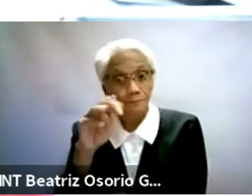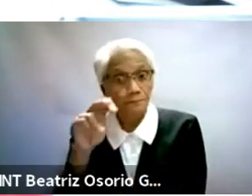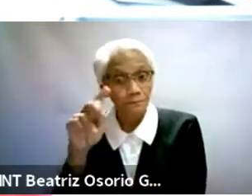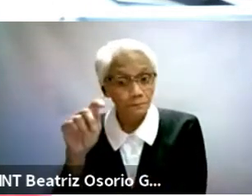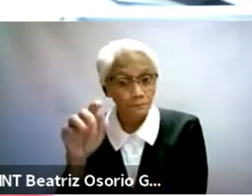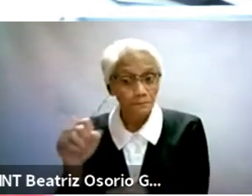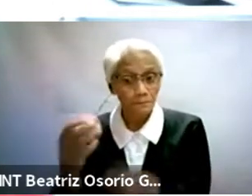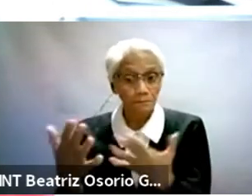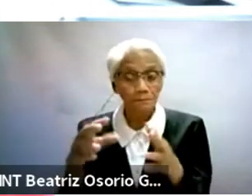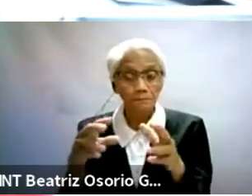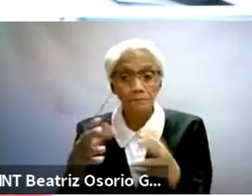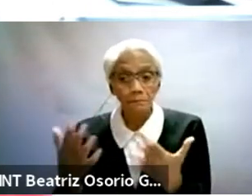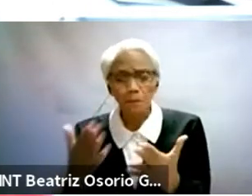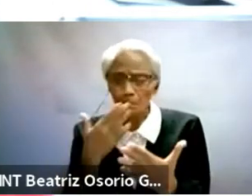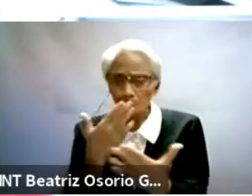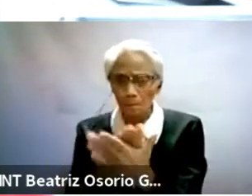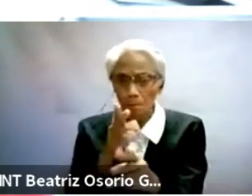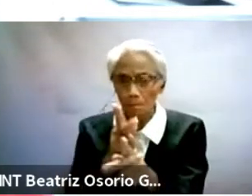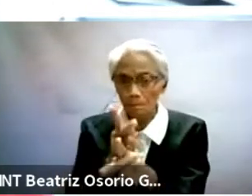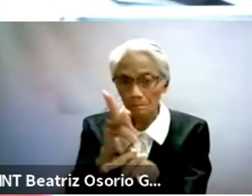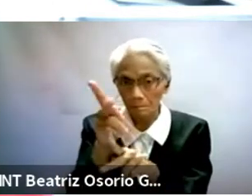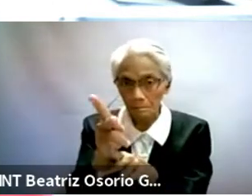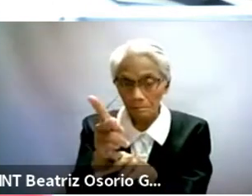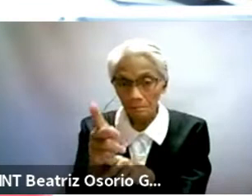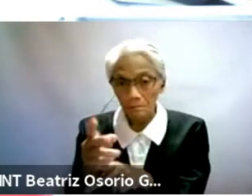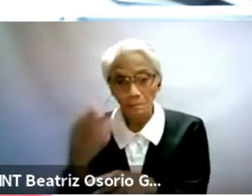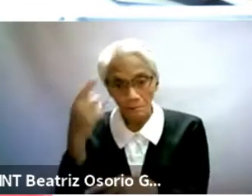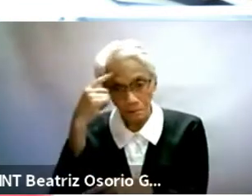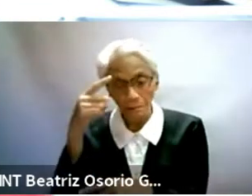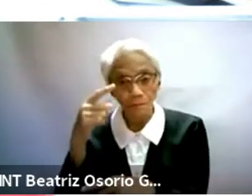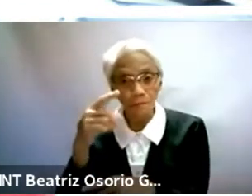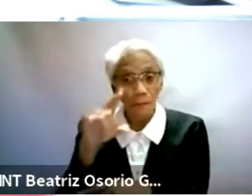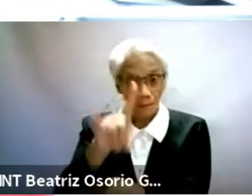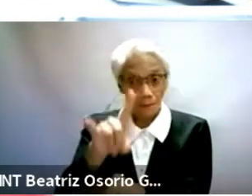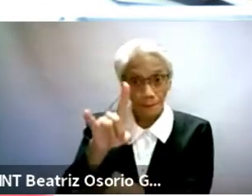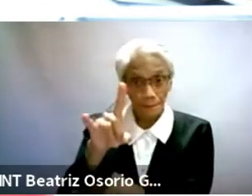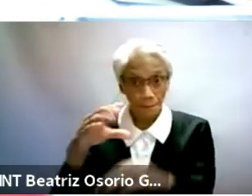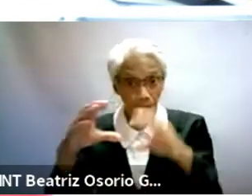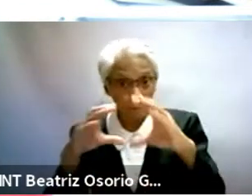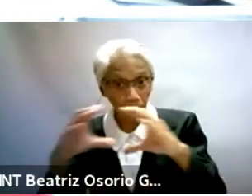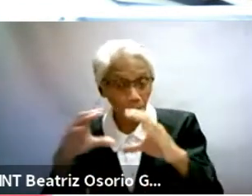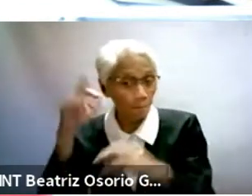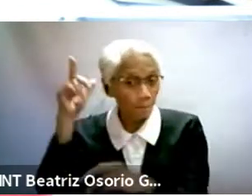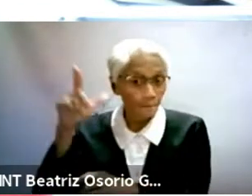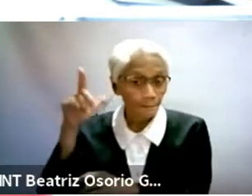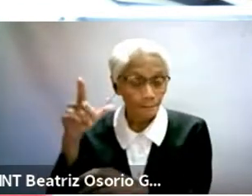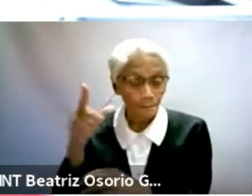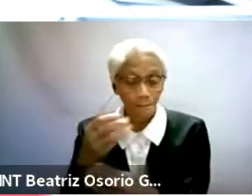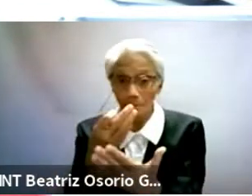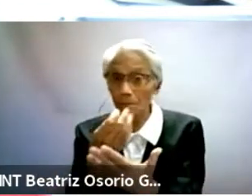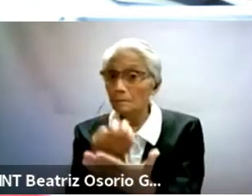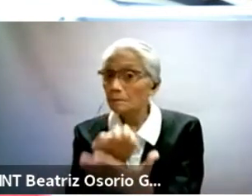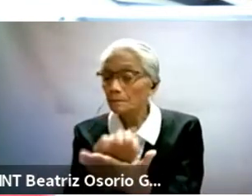is also a full professor at the Department of Media and Communications of the London School of Economics and